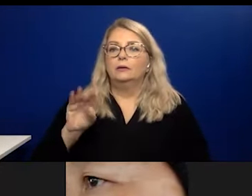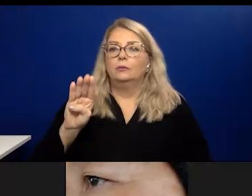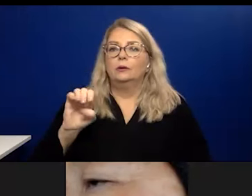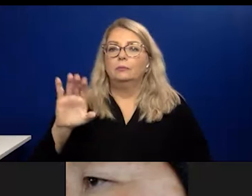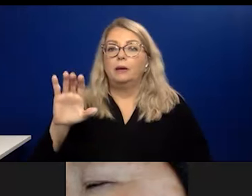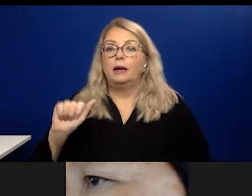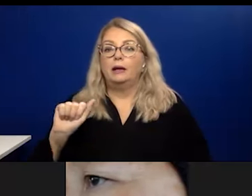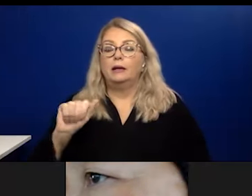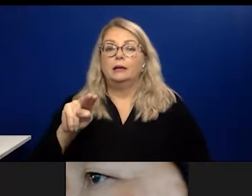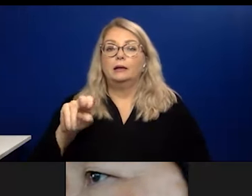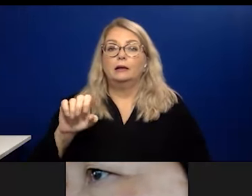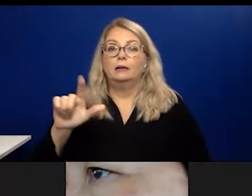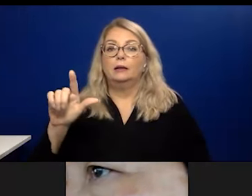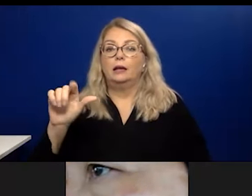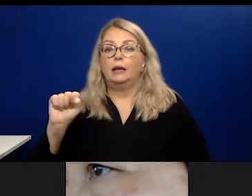Rebecca Nelson.